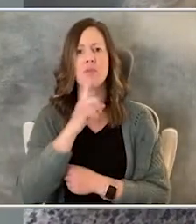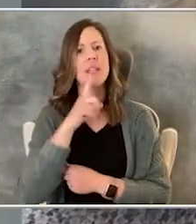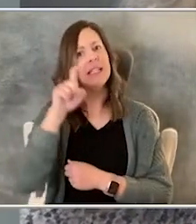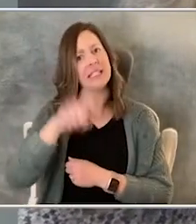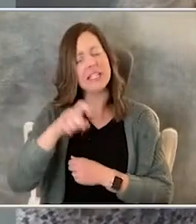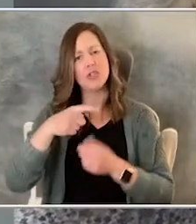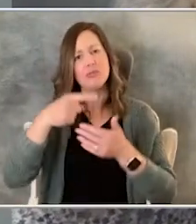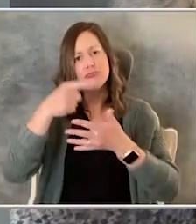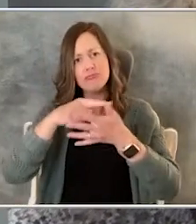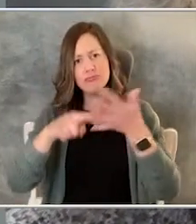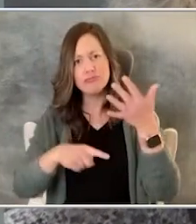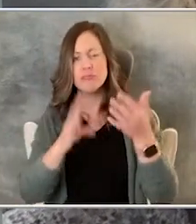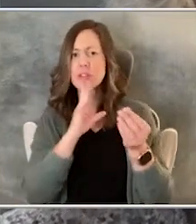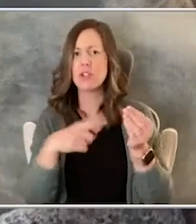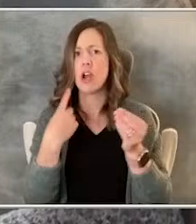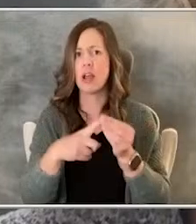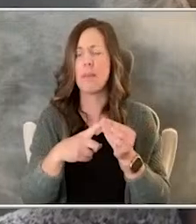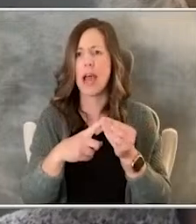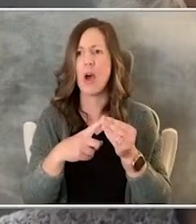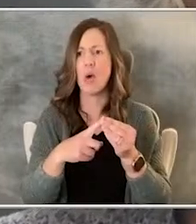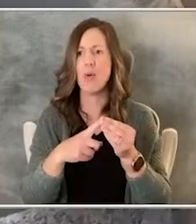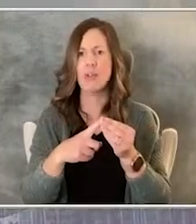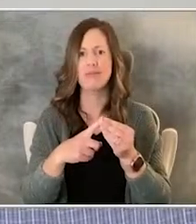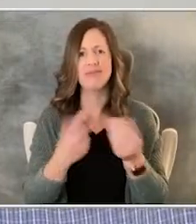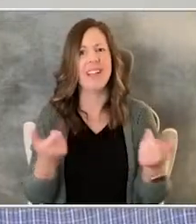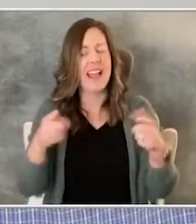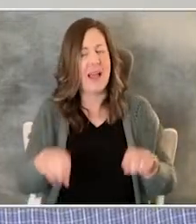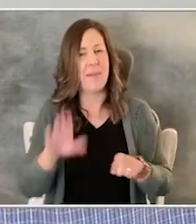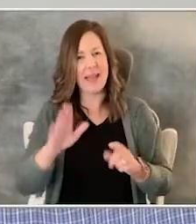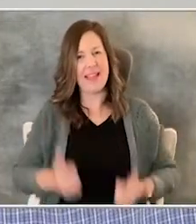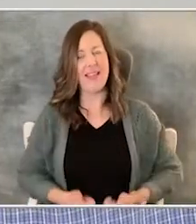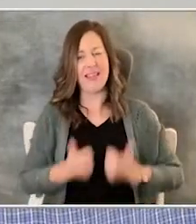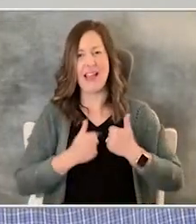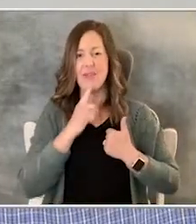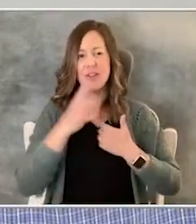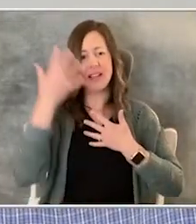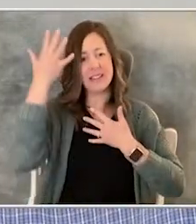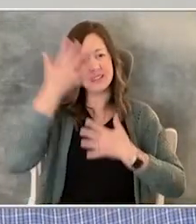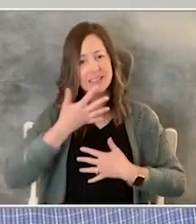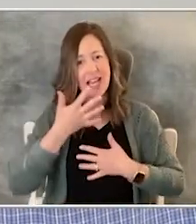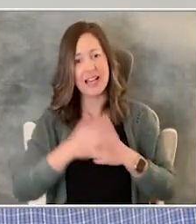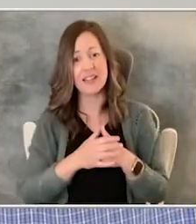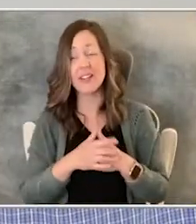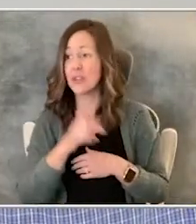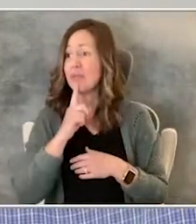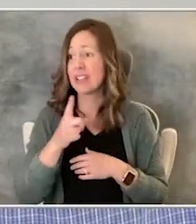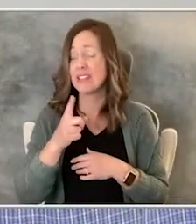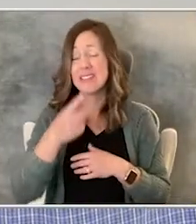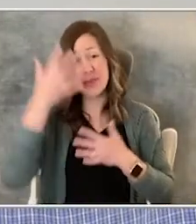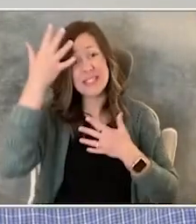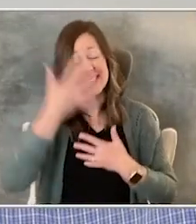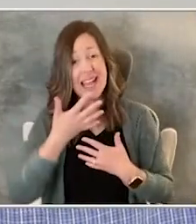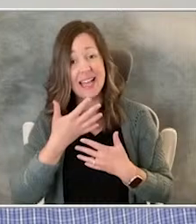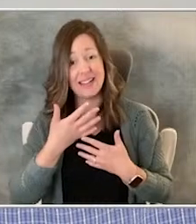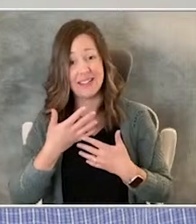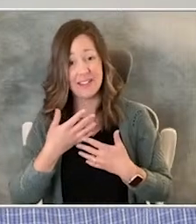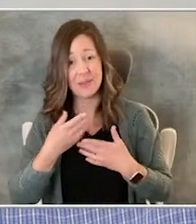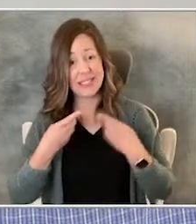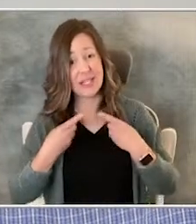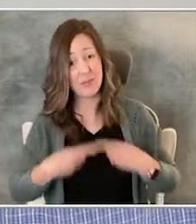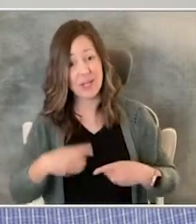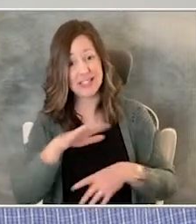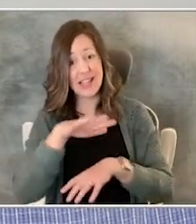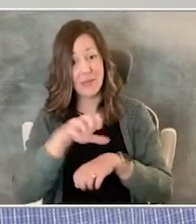included teaching medicine, spending time with his huge family, and traveling with his beloved wife. My wife and I were high school sweethearts. And